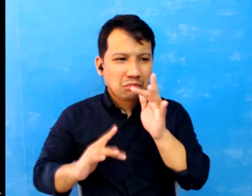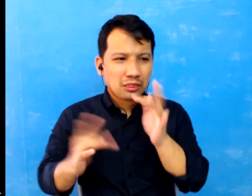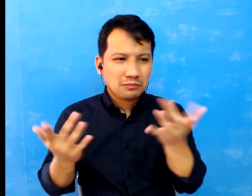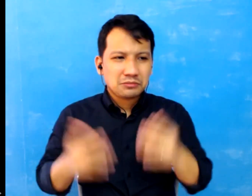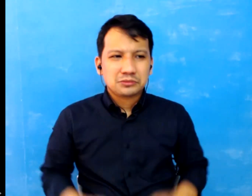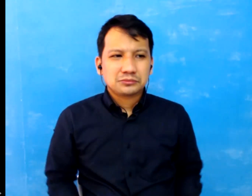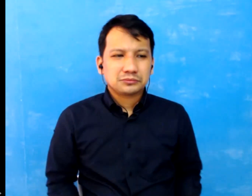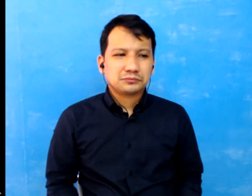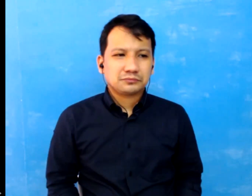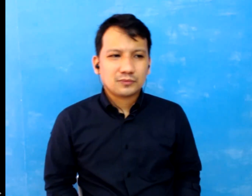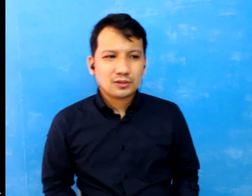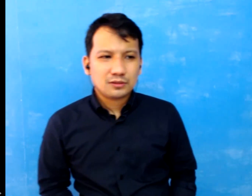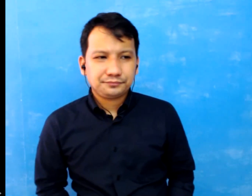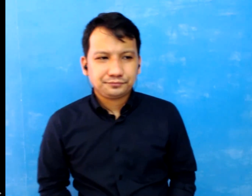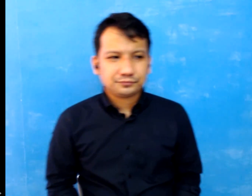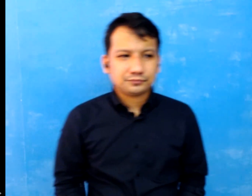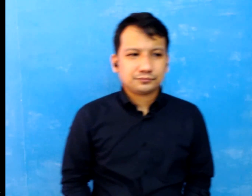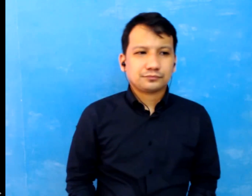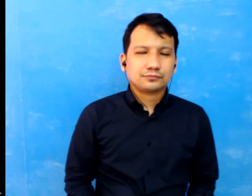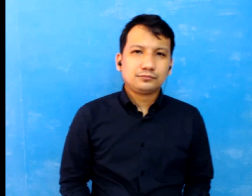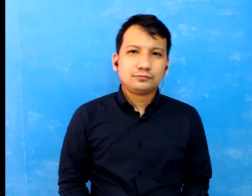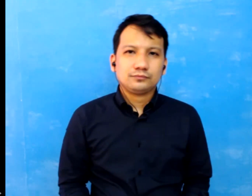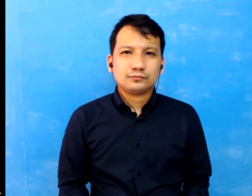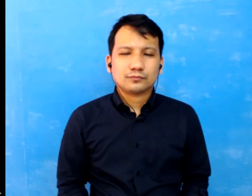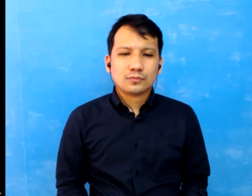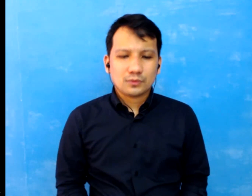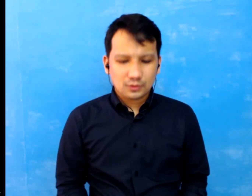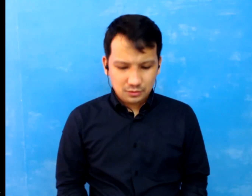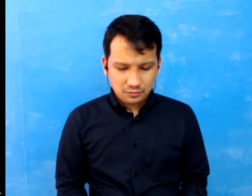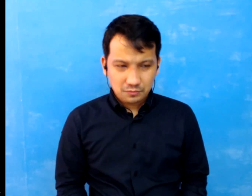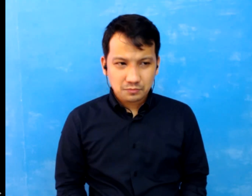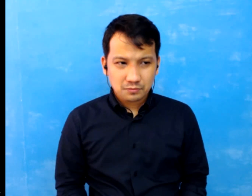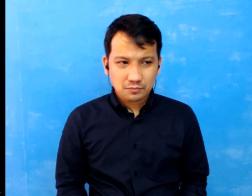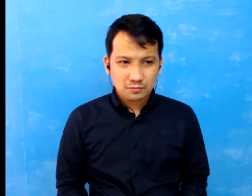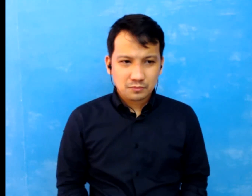Sige. Sayang. Okay.